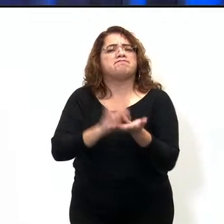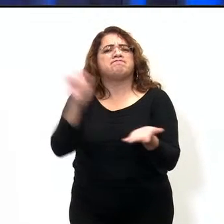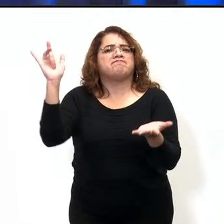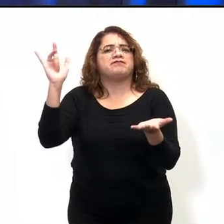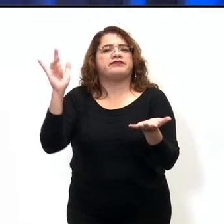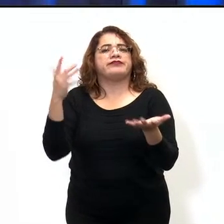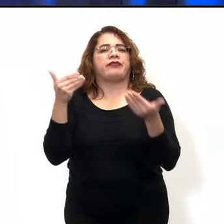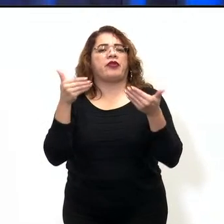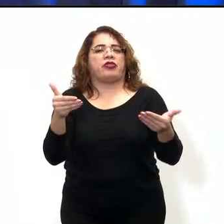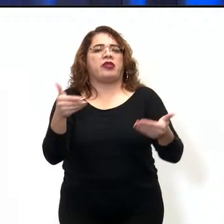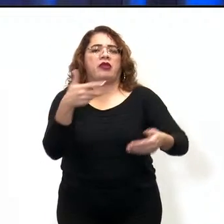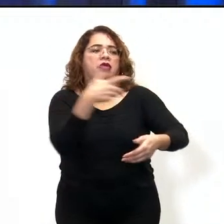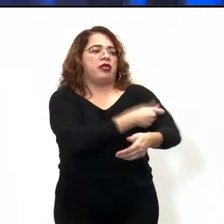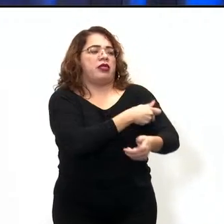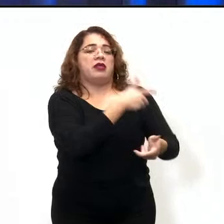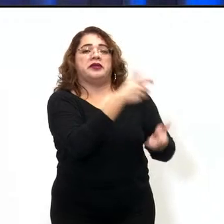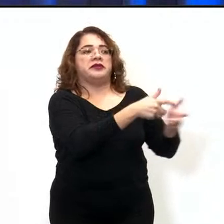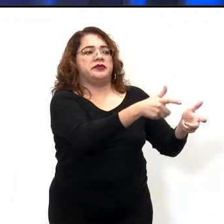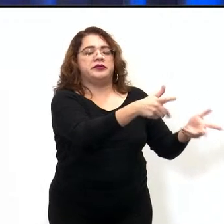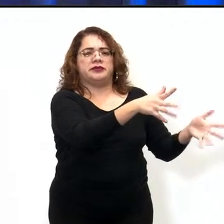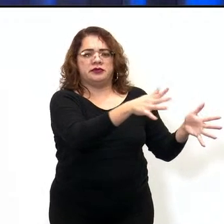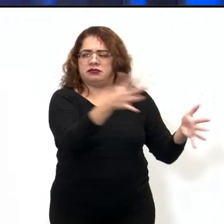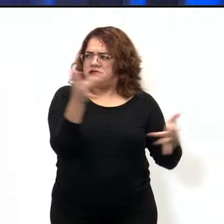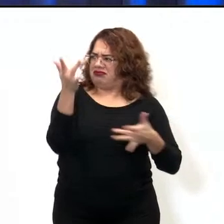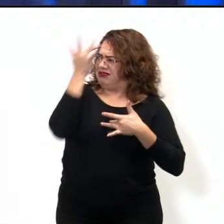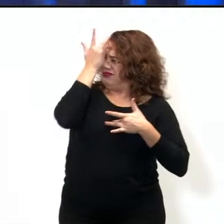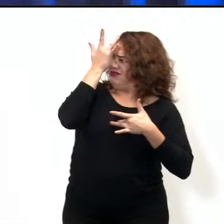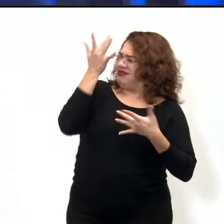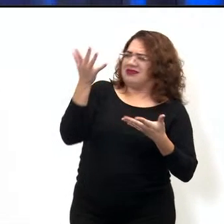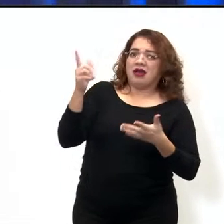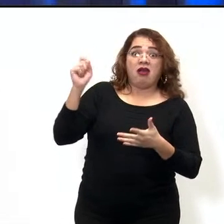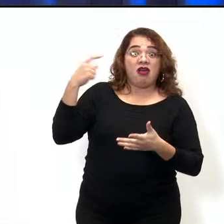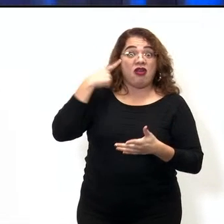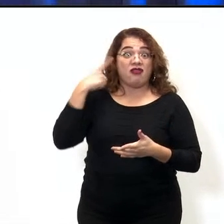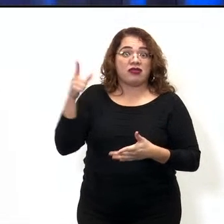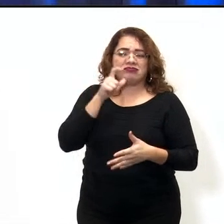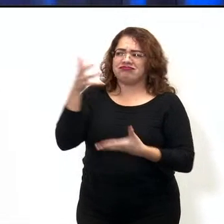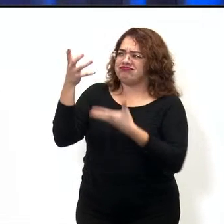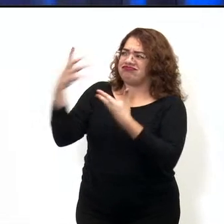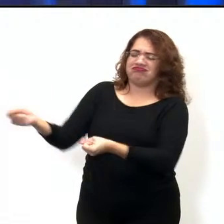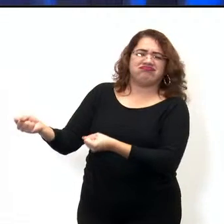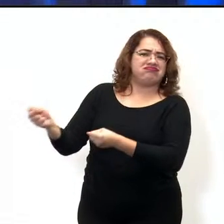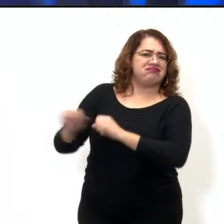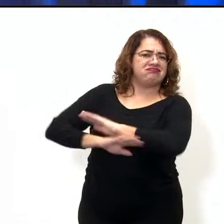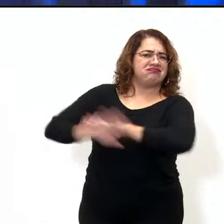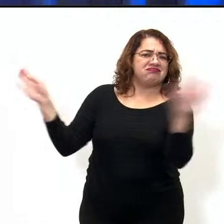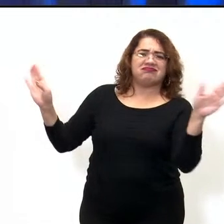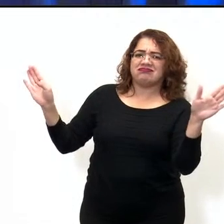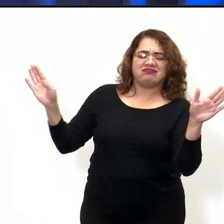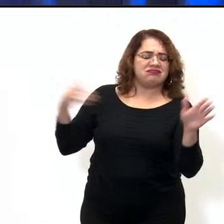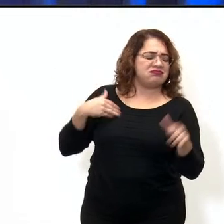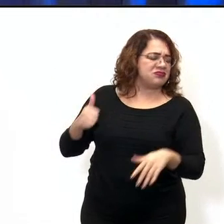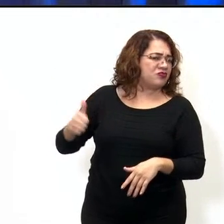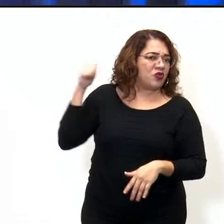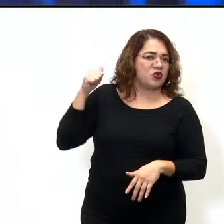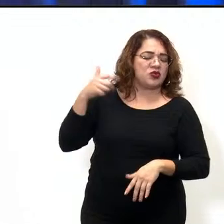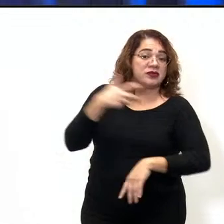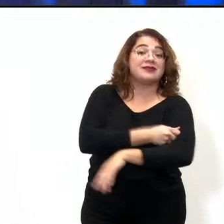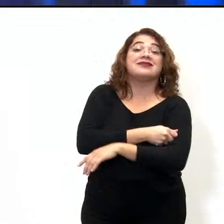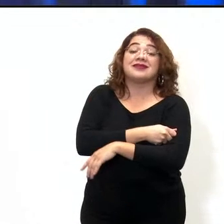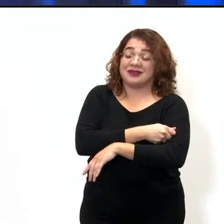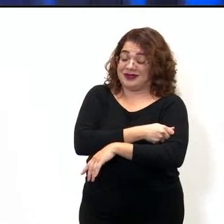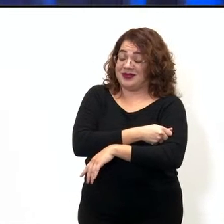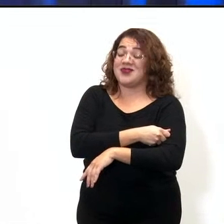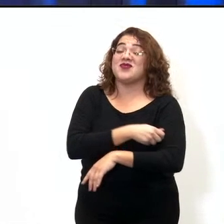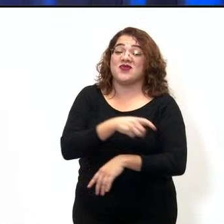There's a mistrust of big pharma. There's a mistrust of government in many places, and that makes it difficult sometimes for people to